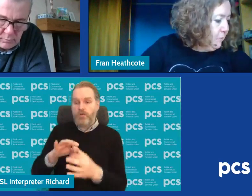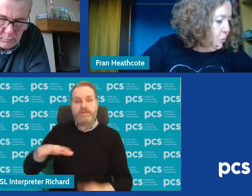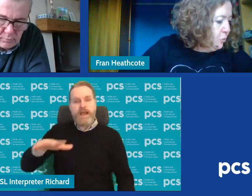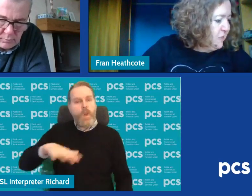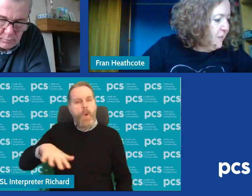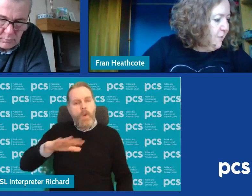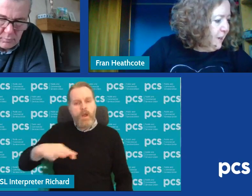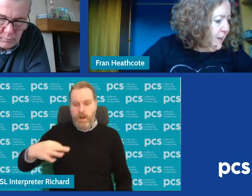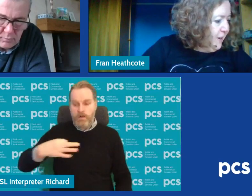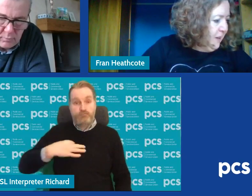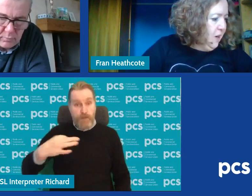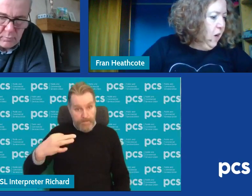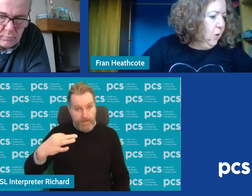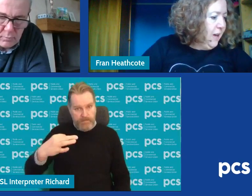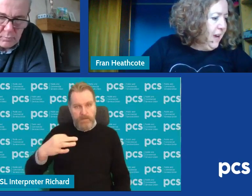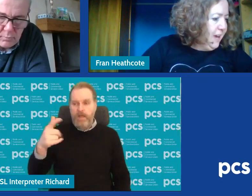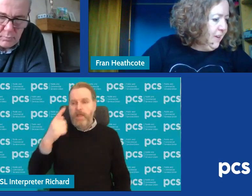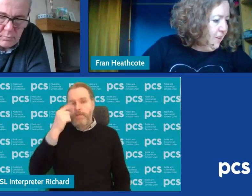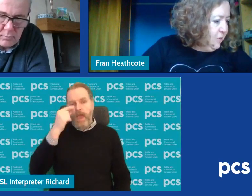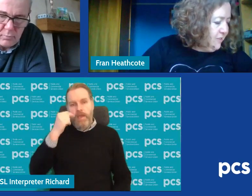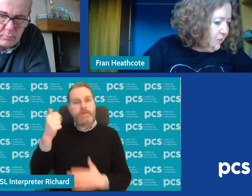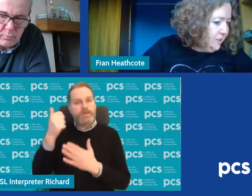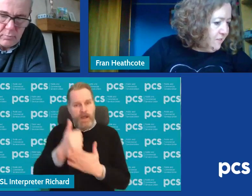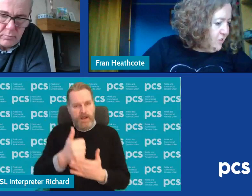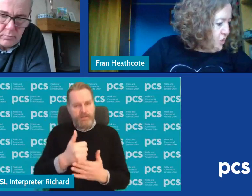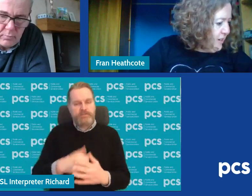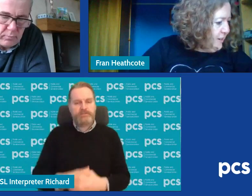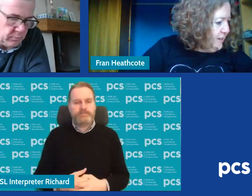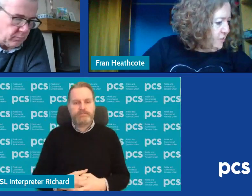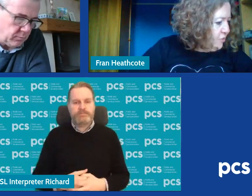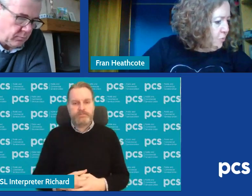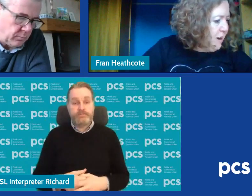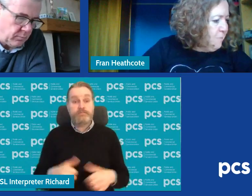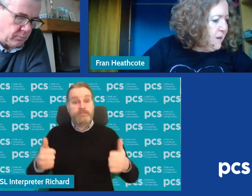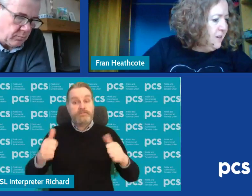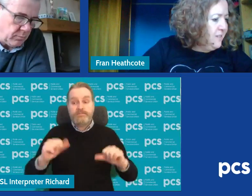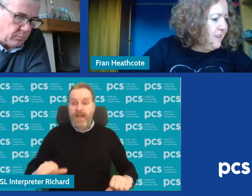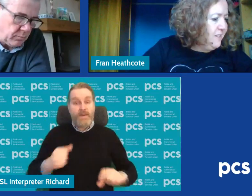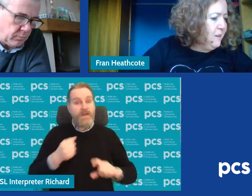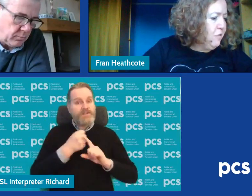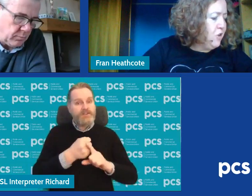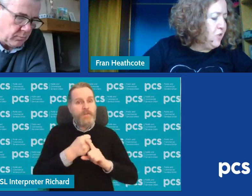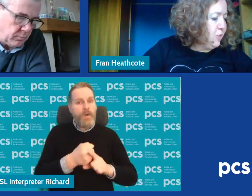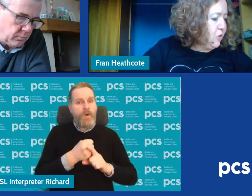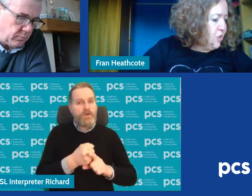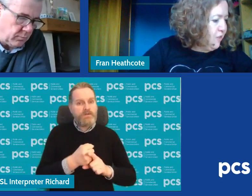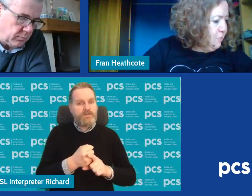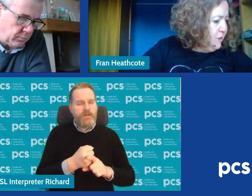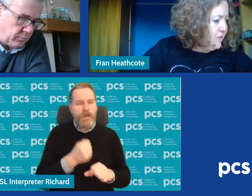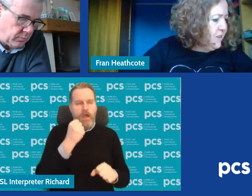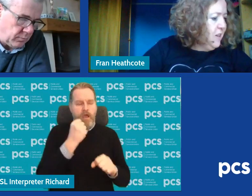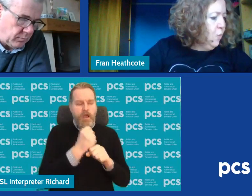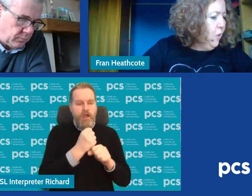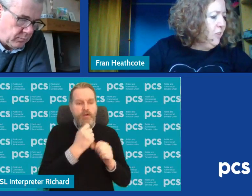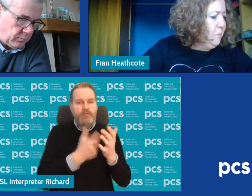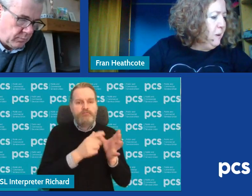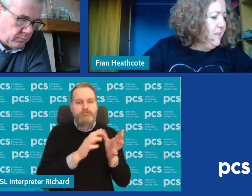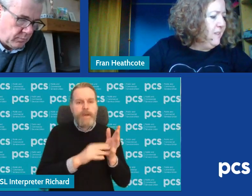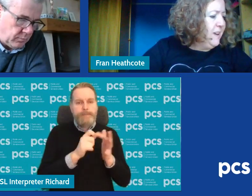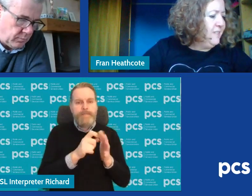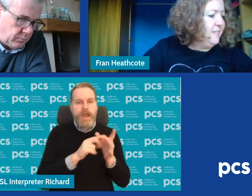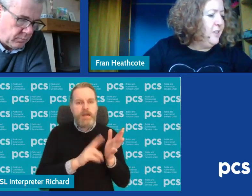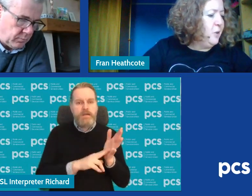pick that up more specifically. Okay, another load of solidarity shout outs from Grampian and Tayside branch of Scottish Government. Well